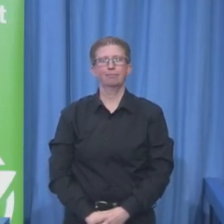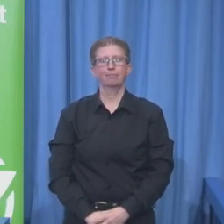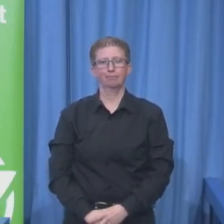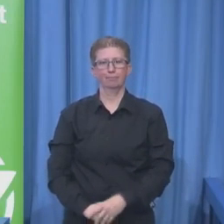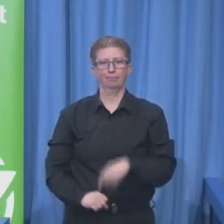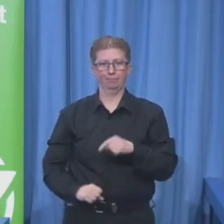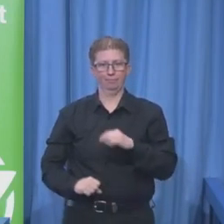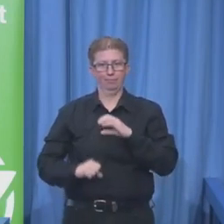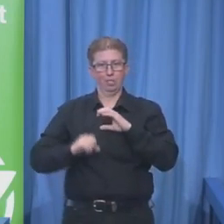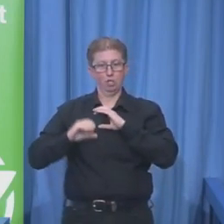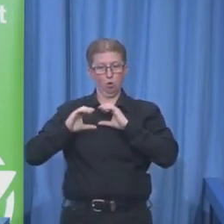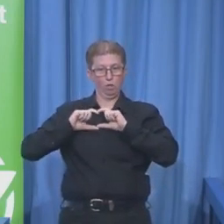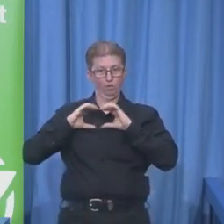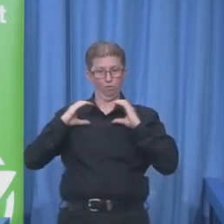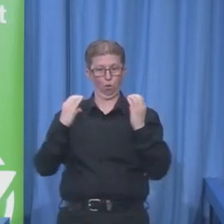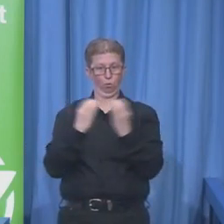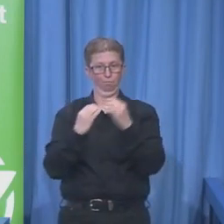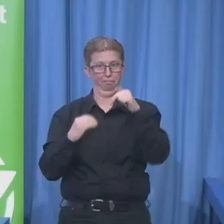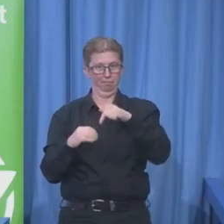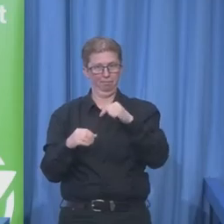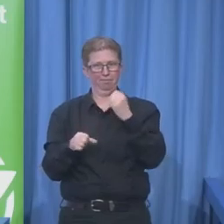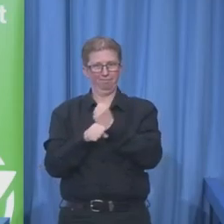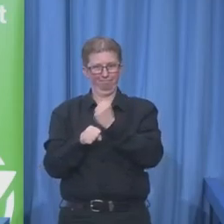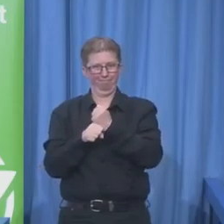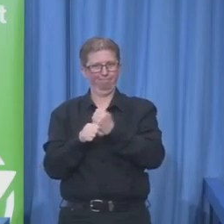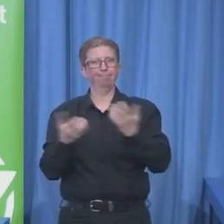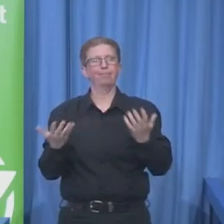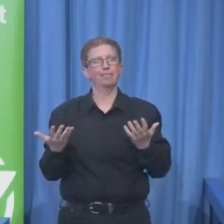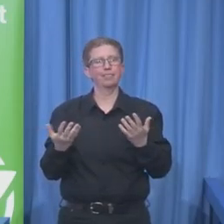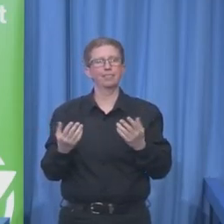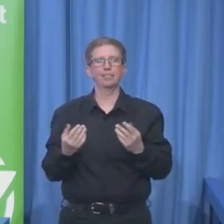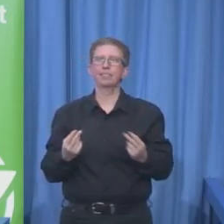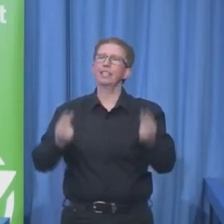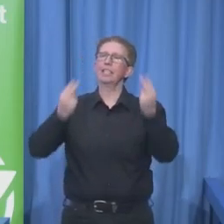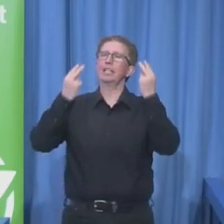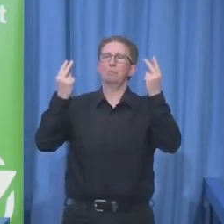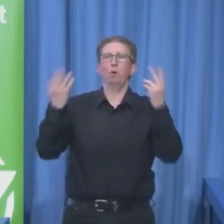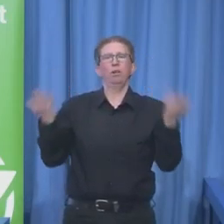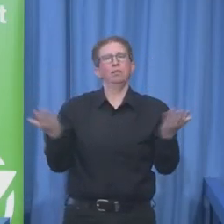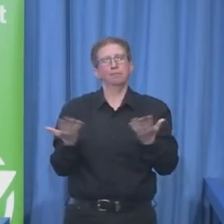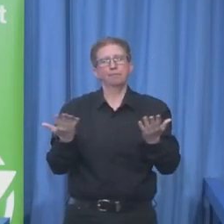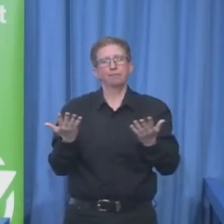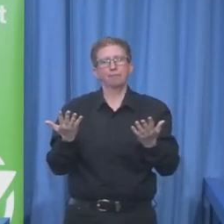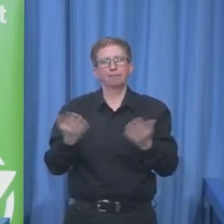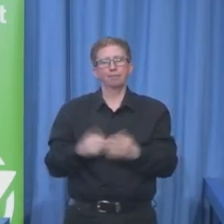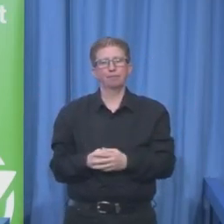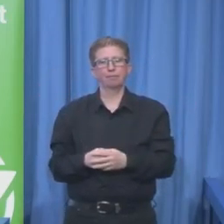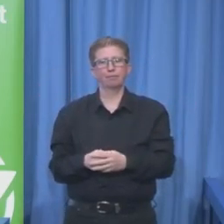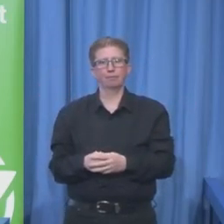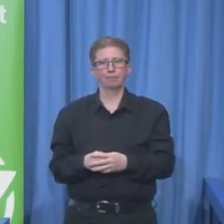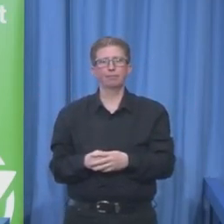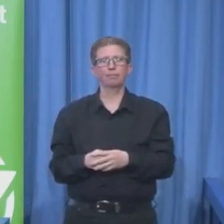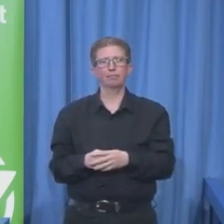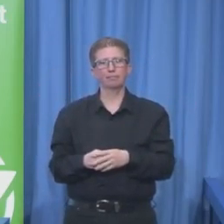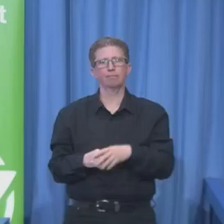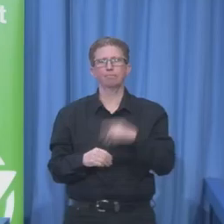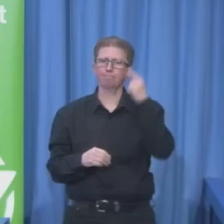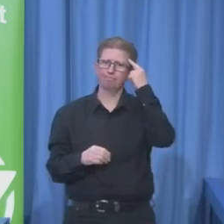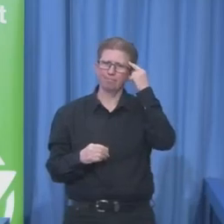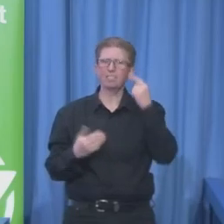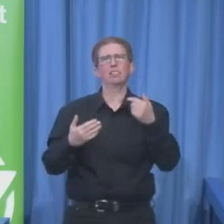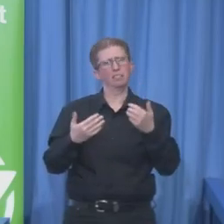obtain gainful employment in a company of the open labor market. Therefore, people